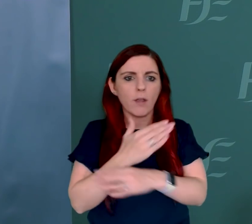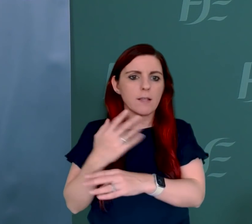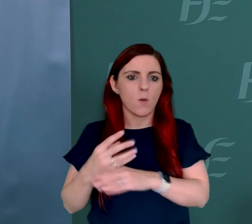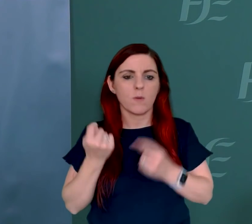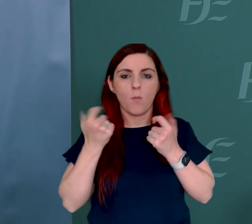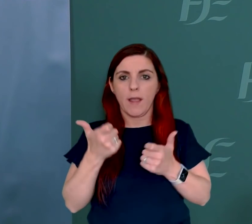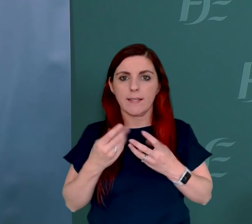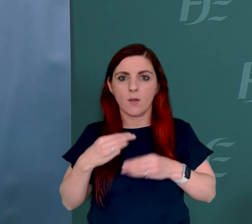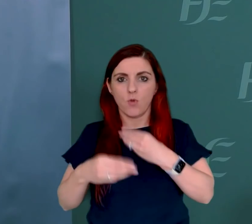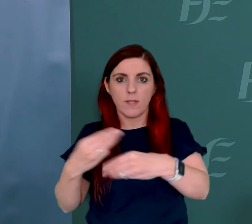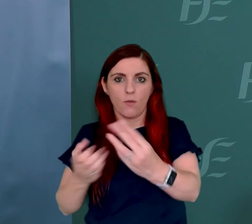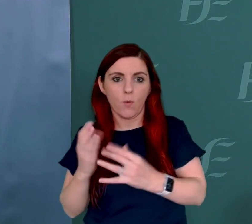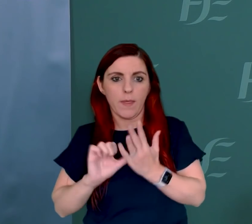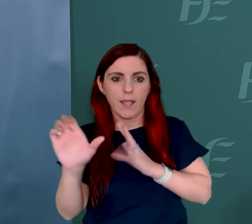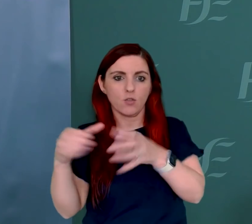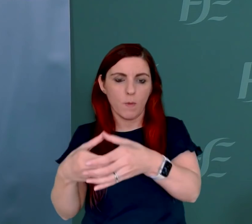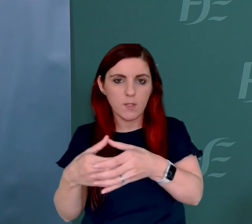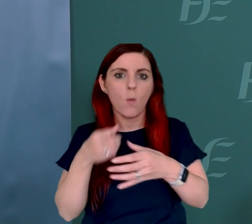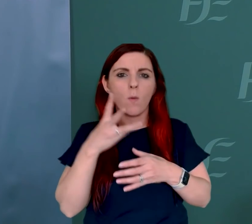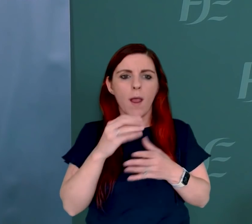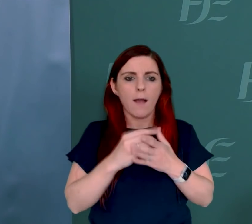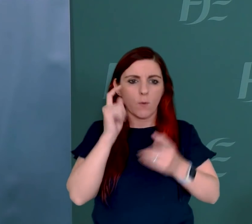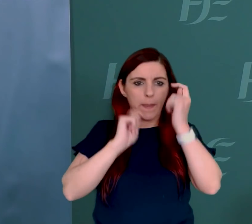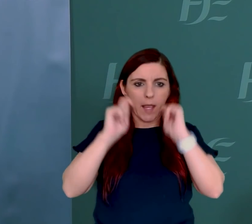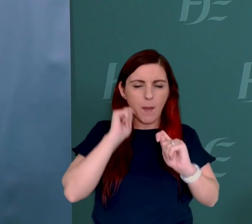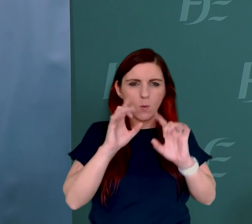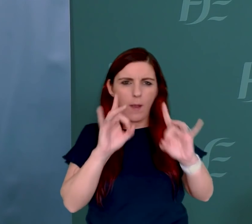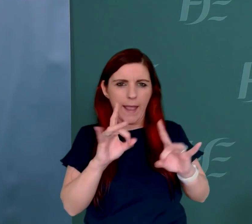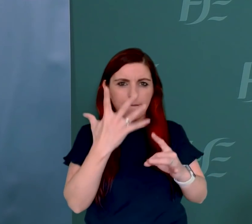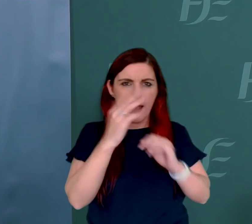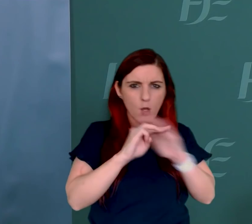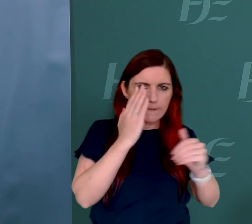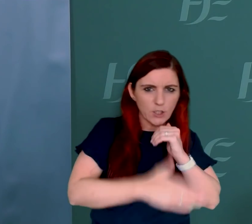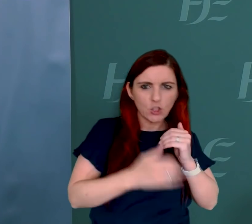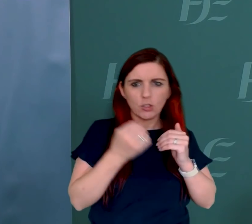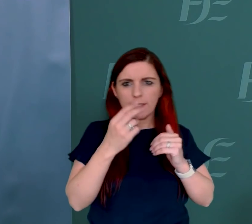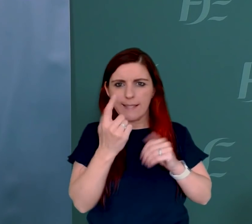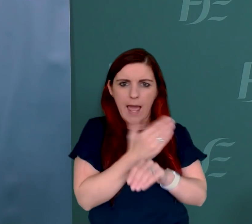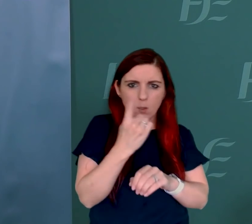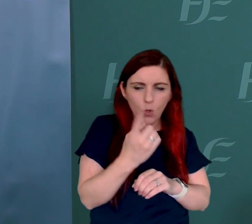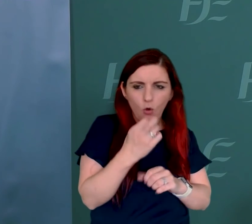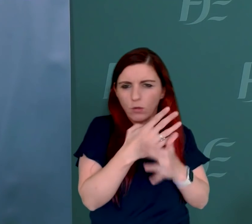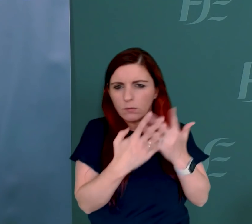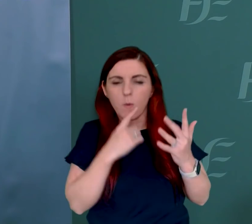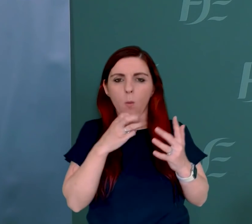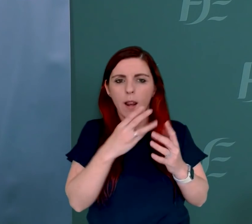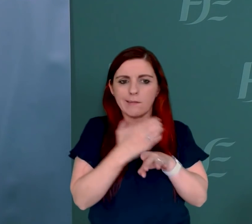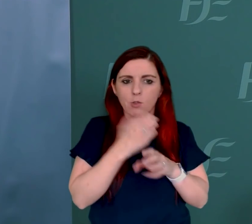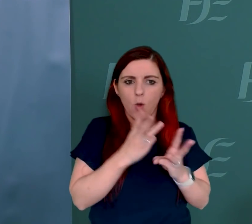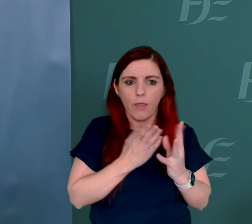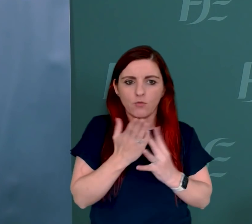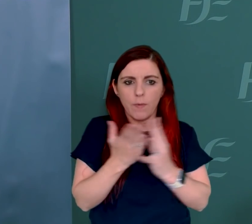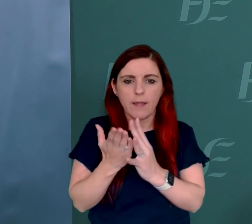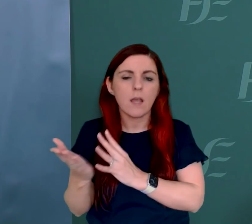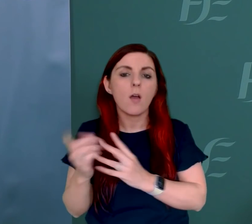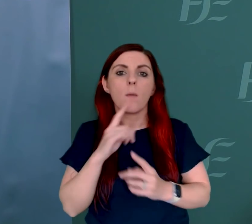process once we moved to the age groups. We will have to factor in the eligibility as we work through these groups, and we will do that as we move forward. We will attempt to call